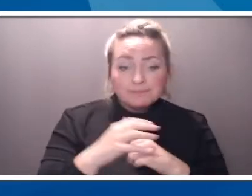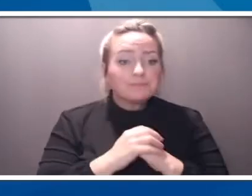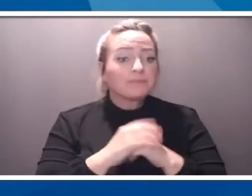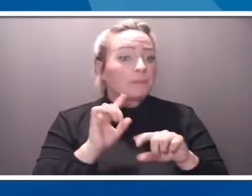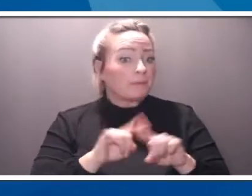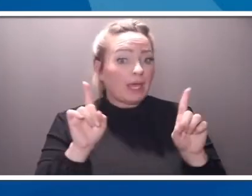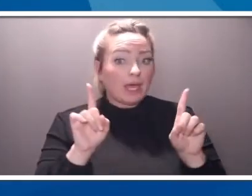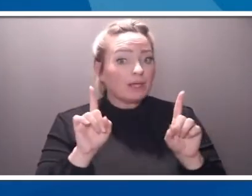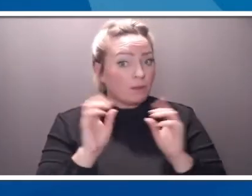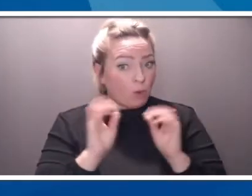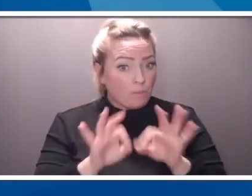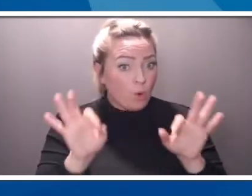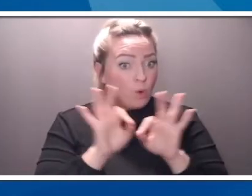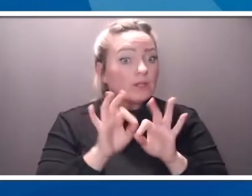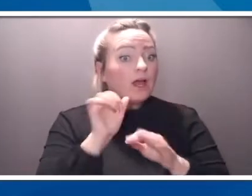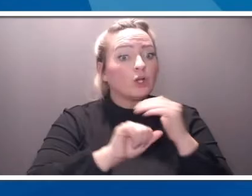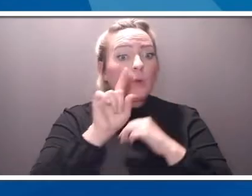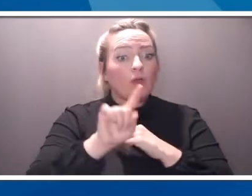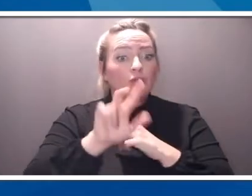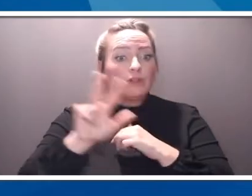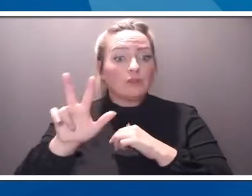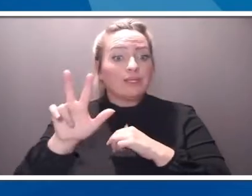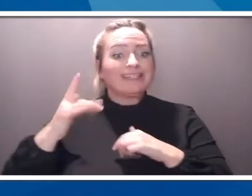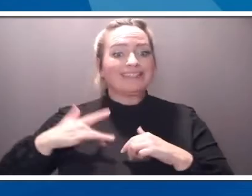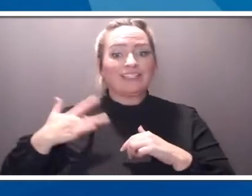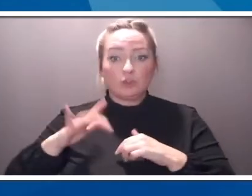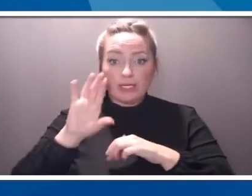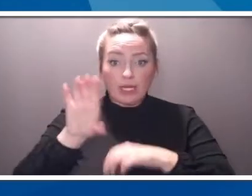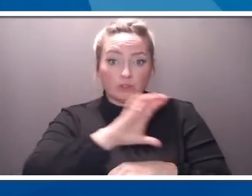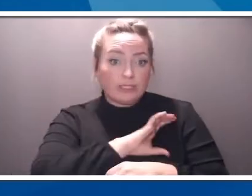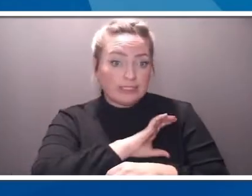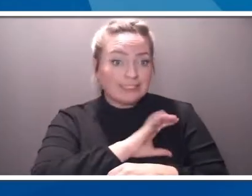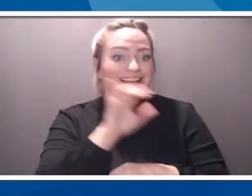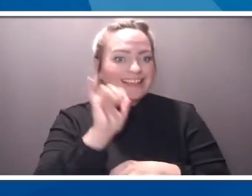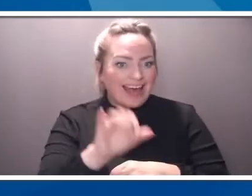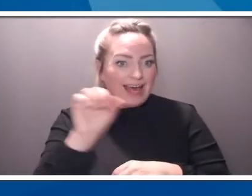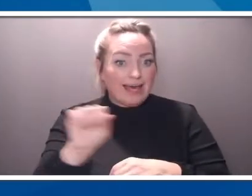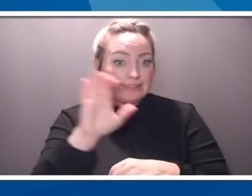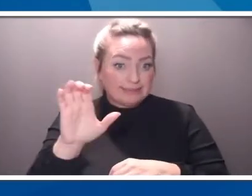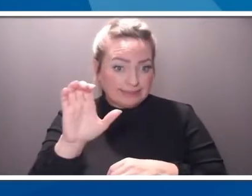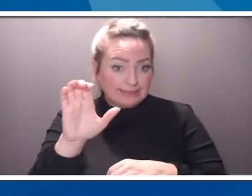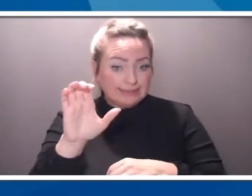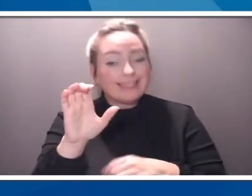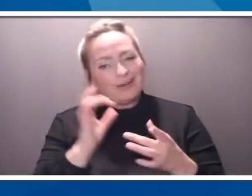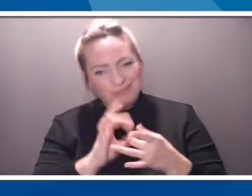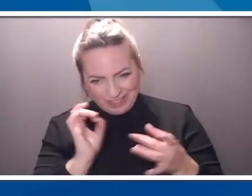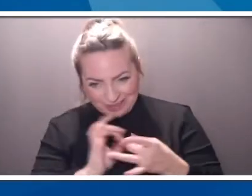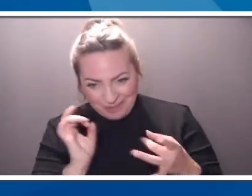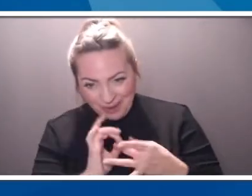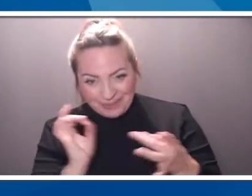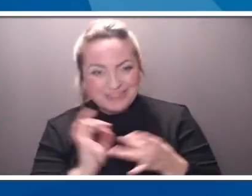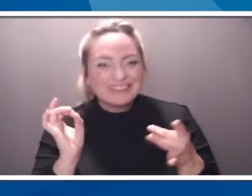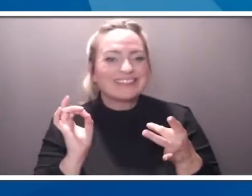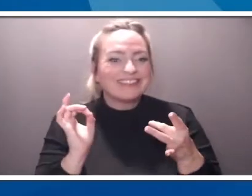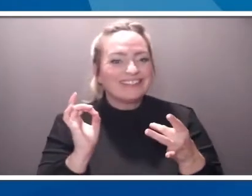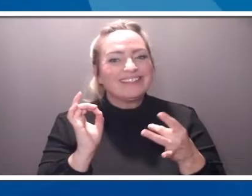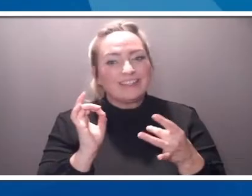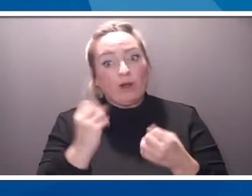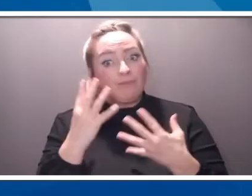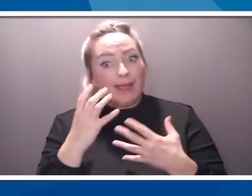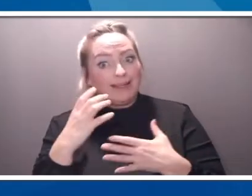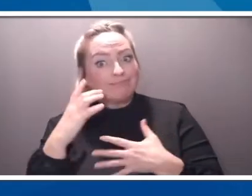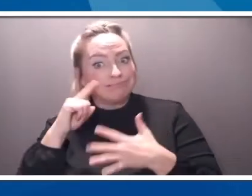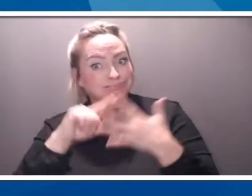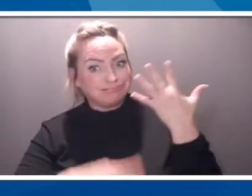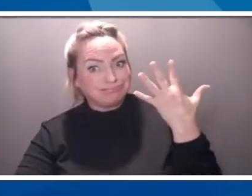label or something like that. But, more importantly, under 133 sensory characteristics, which is the SC that I'm